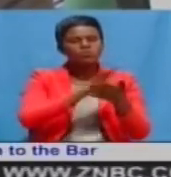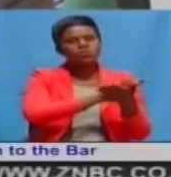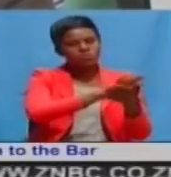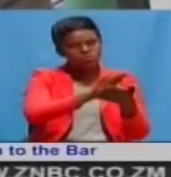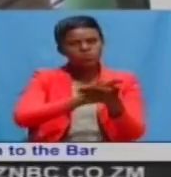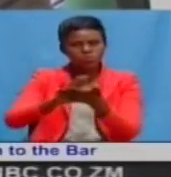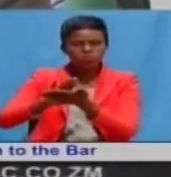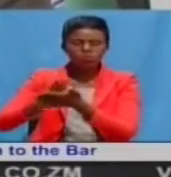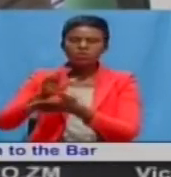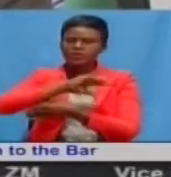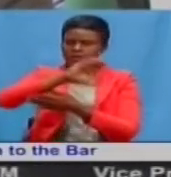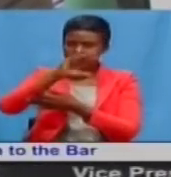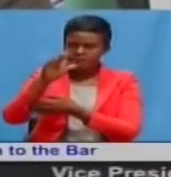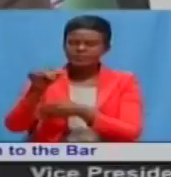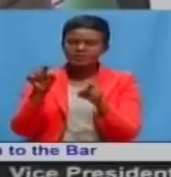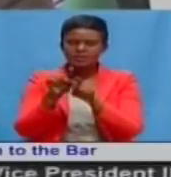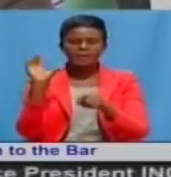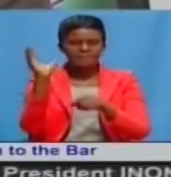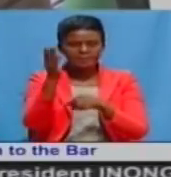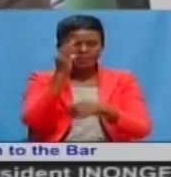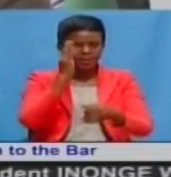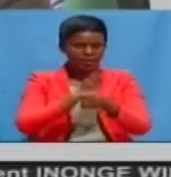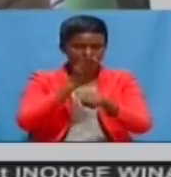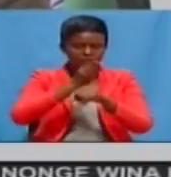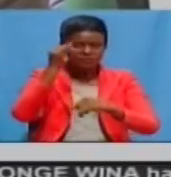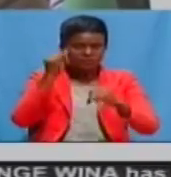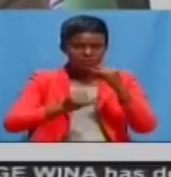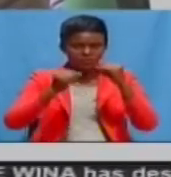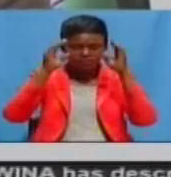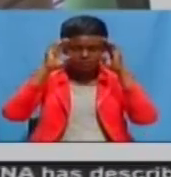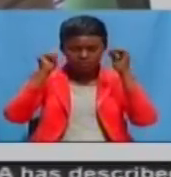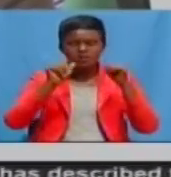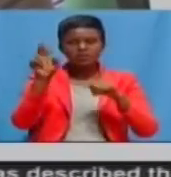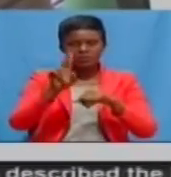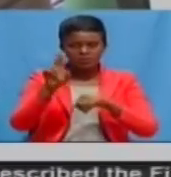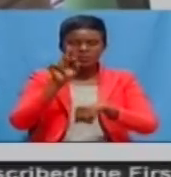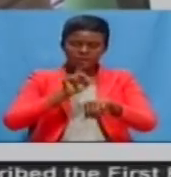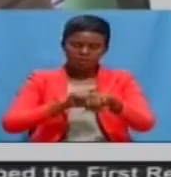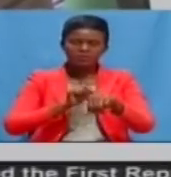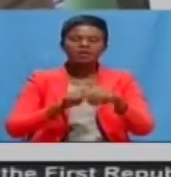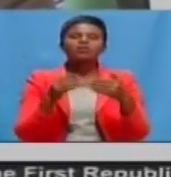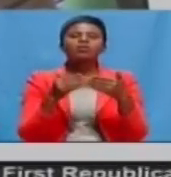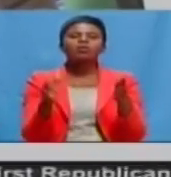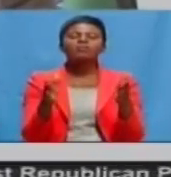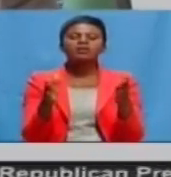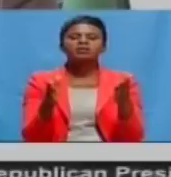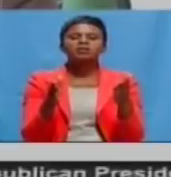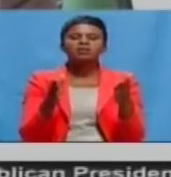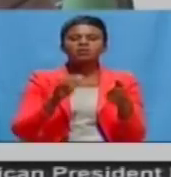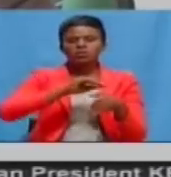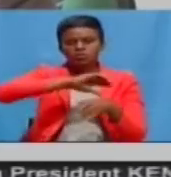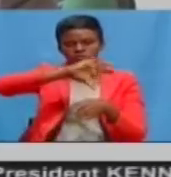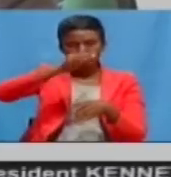Market and then do speeches. And after that, the president will also use this occasion to open the new Soweto Market that